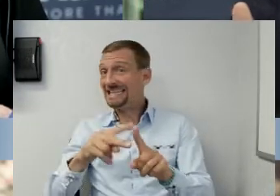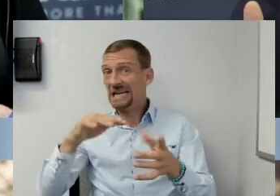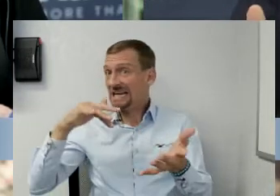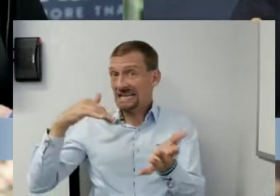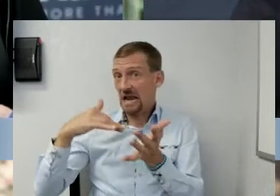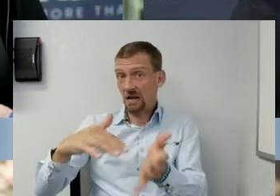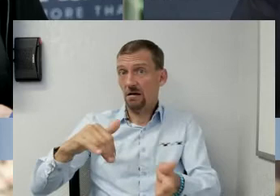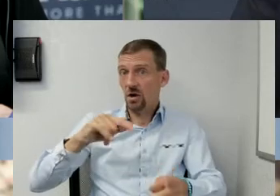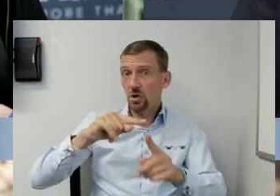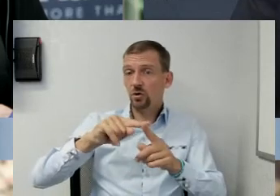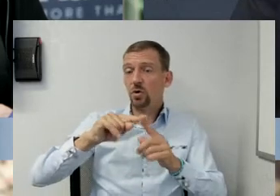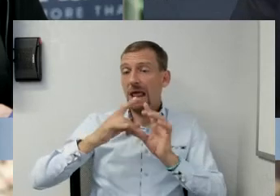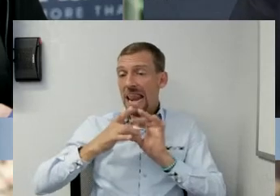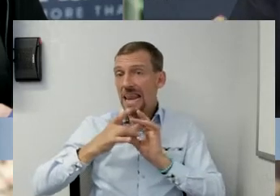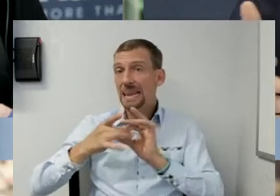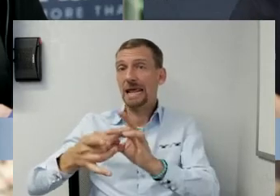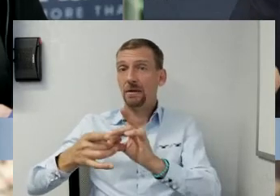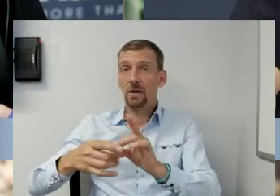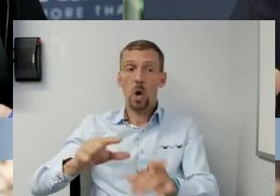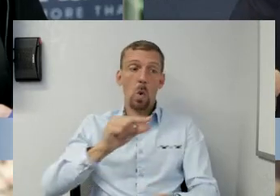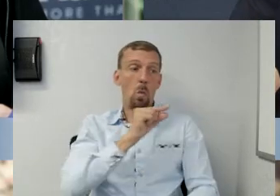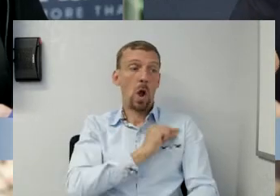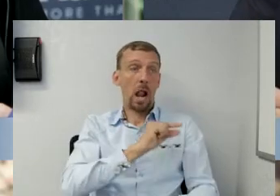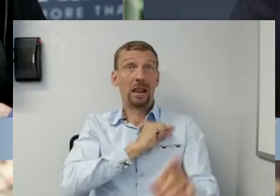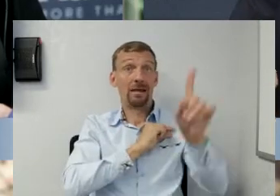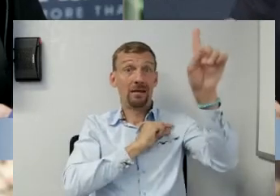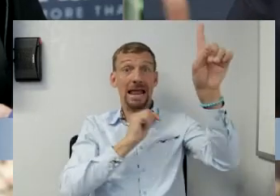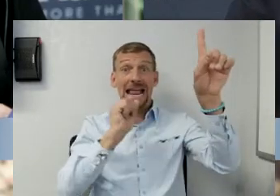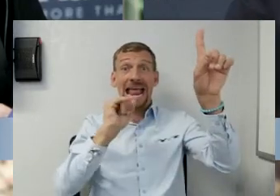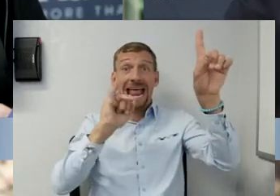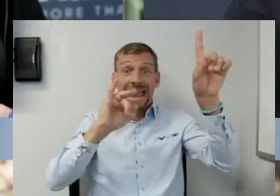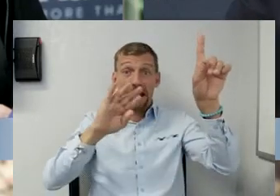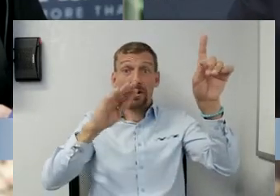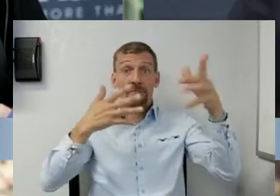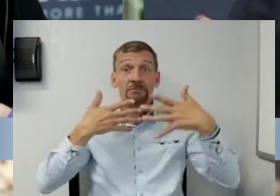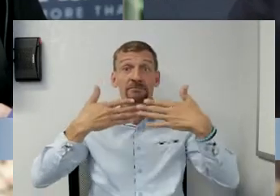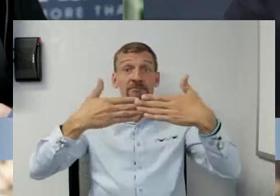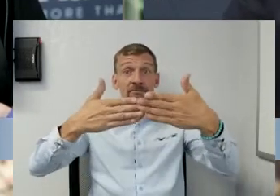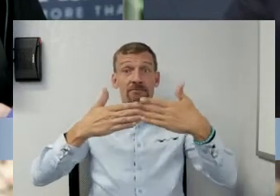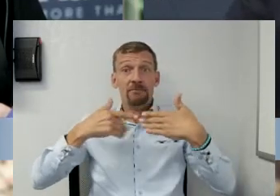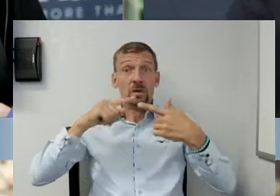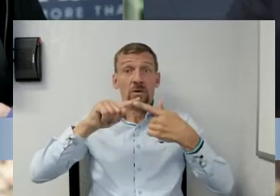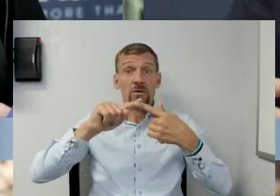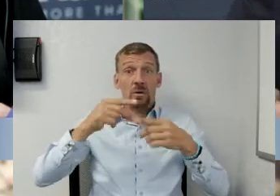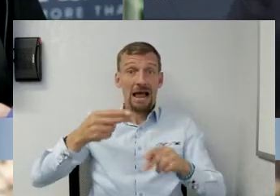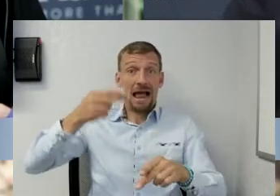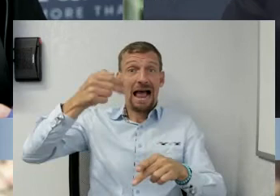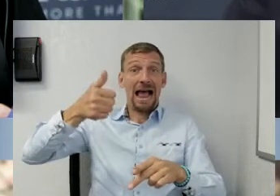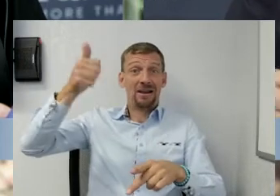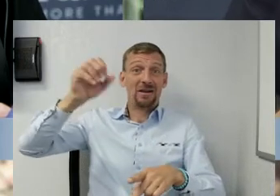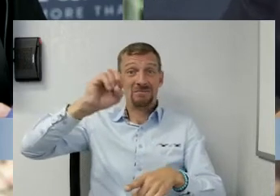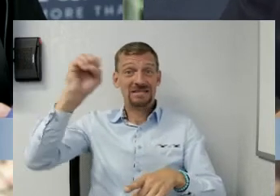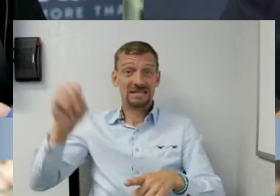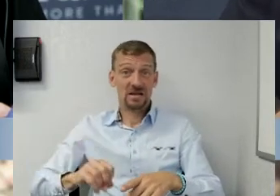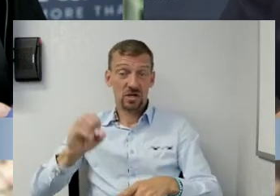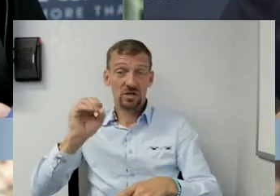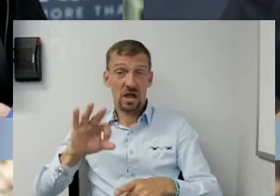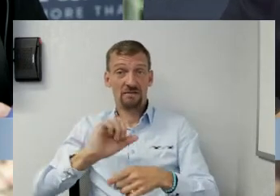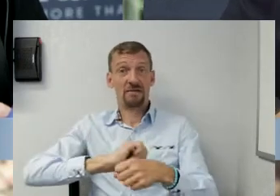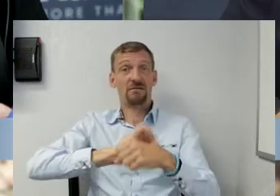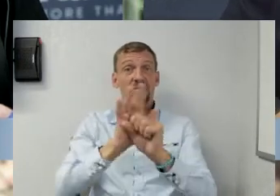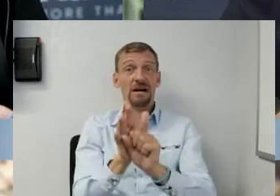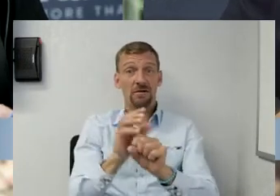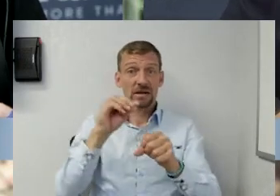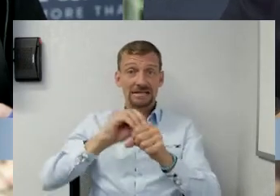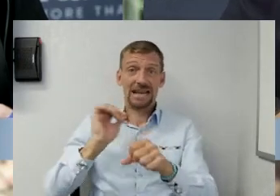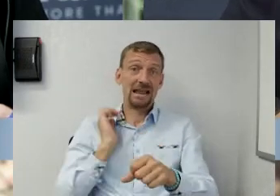that have tried to directly link the quality of our air to a higher prevalence of the virus in